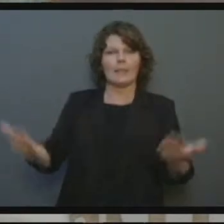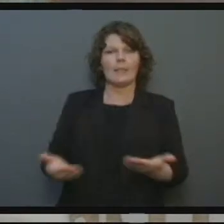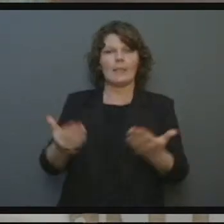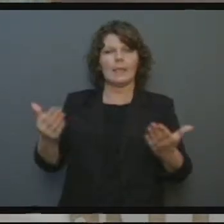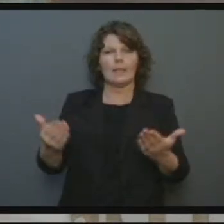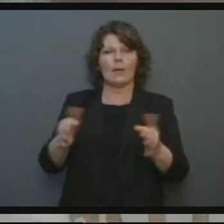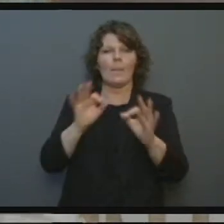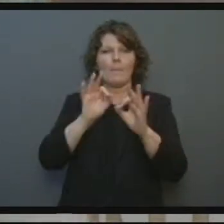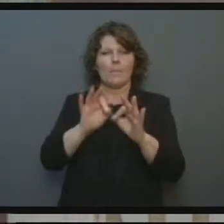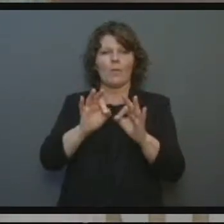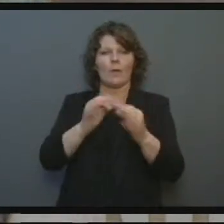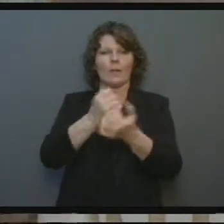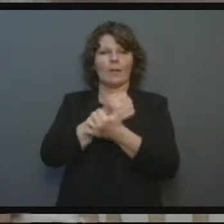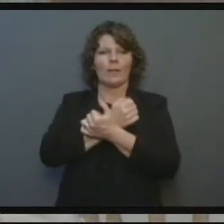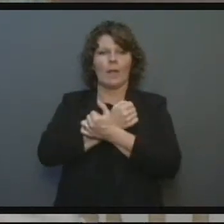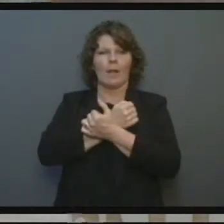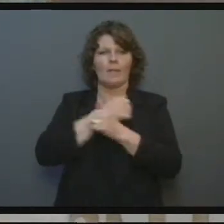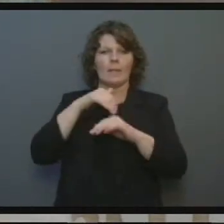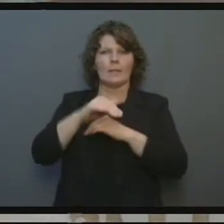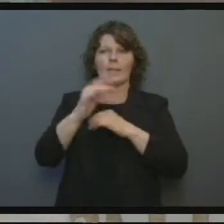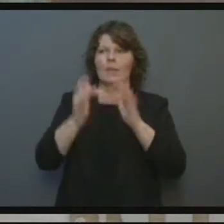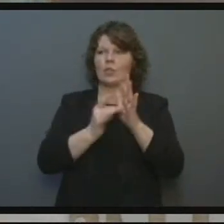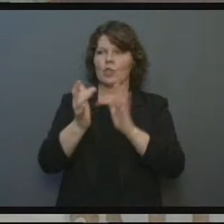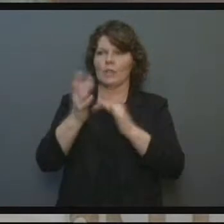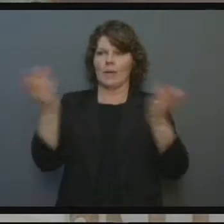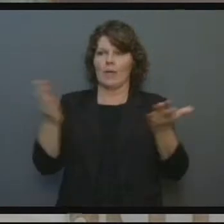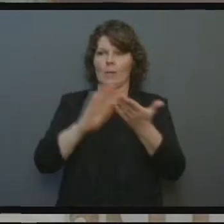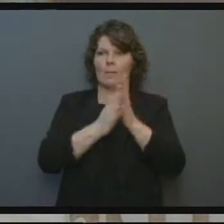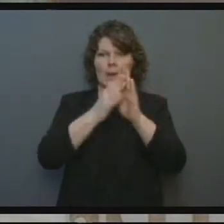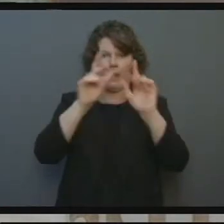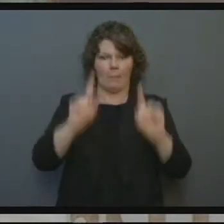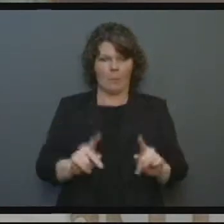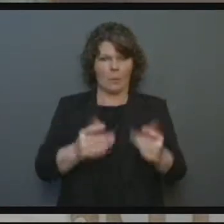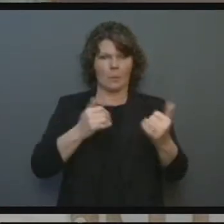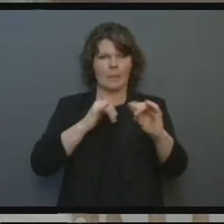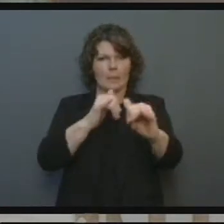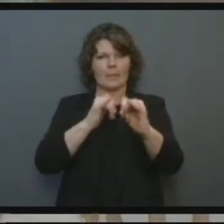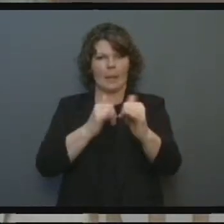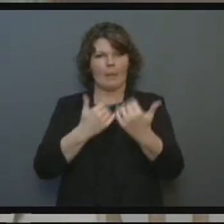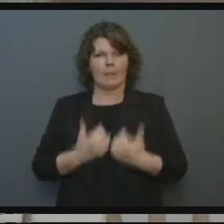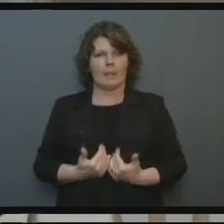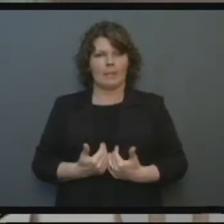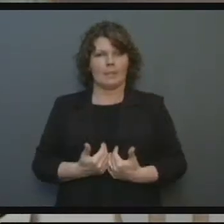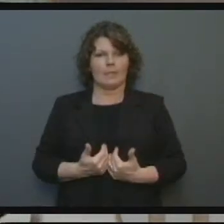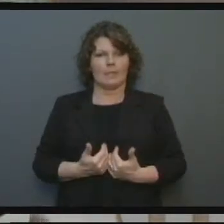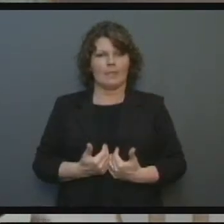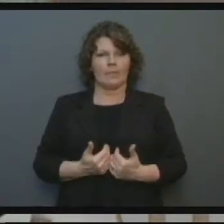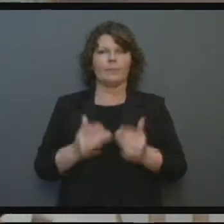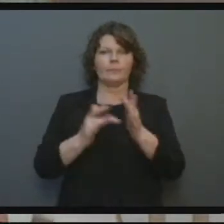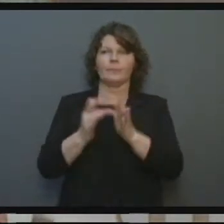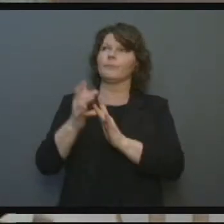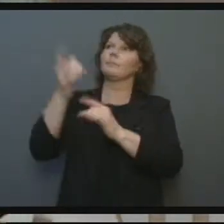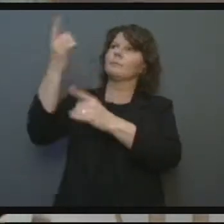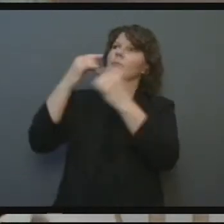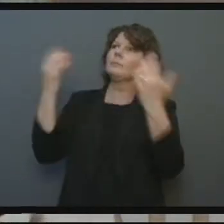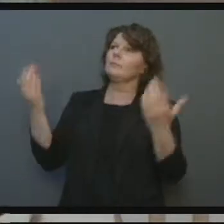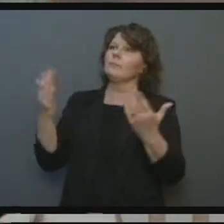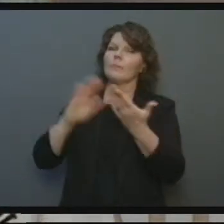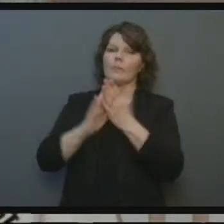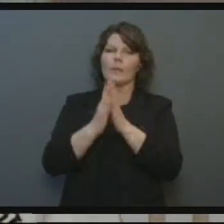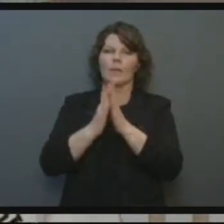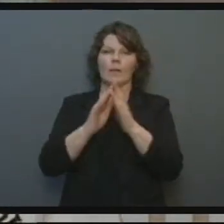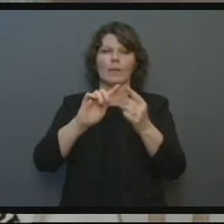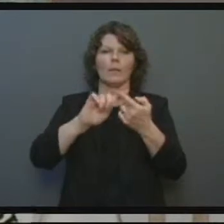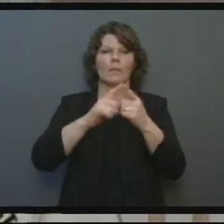of love. He sent Jesus into our human condition. Even more than that, Jesus came here to become a friend